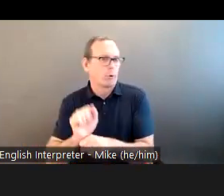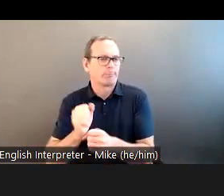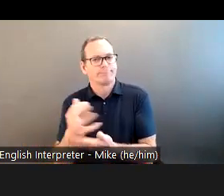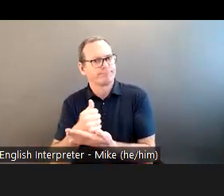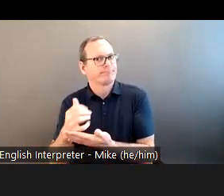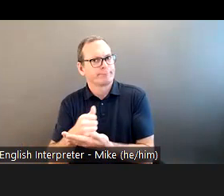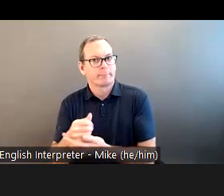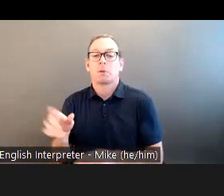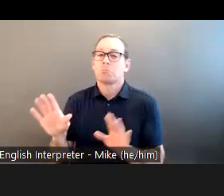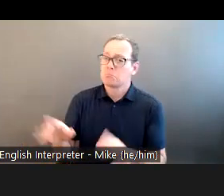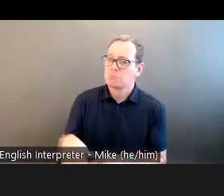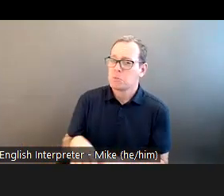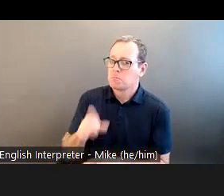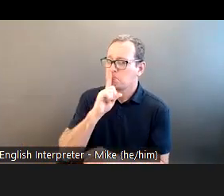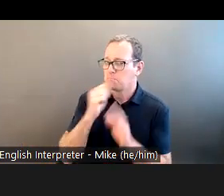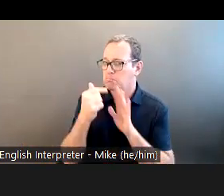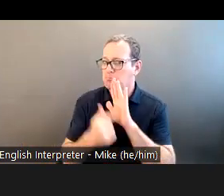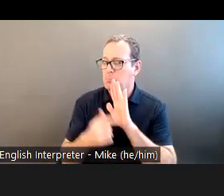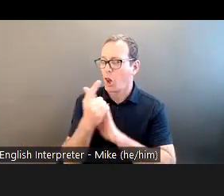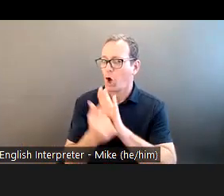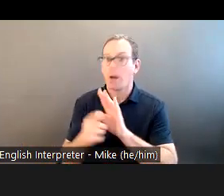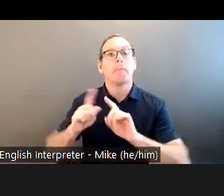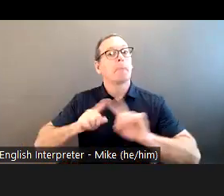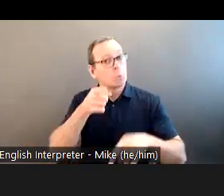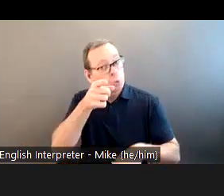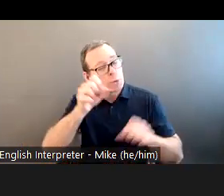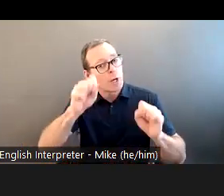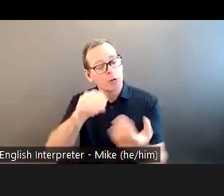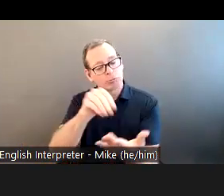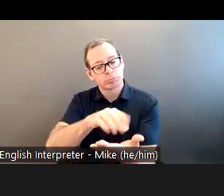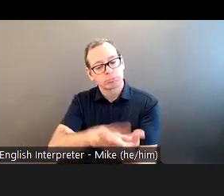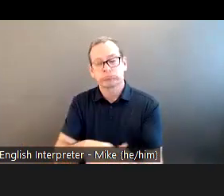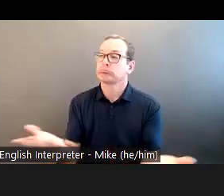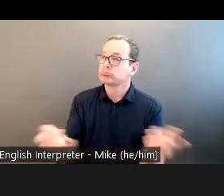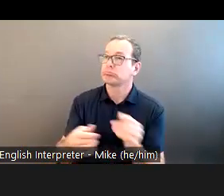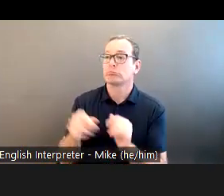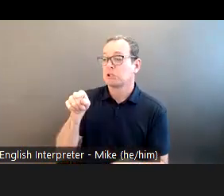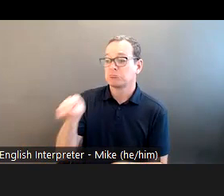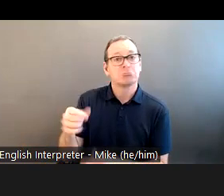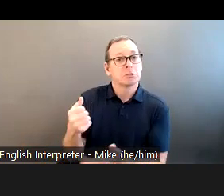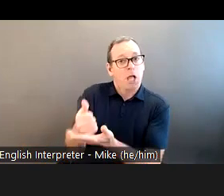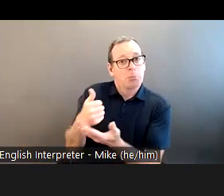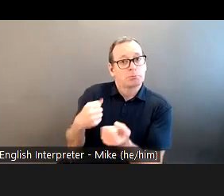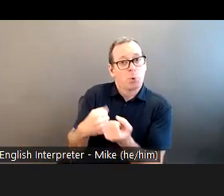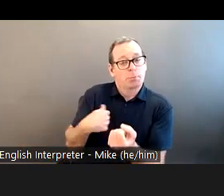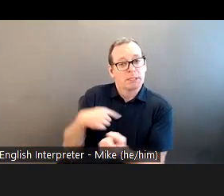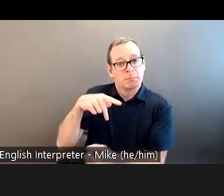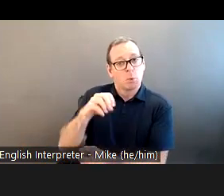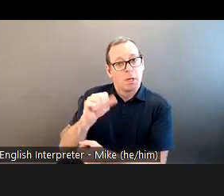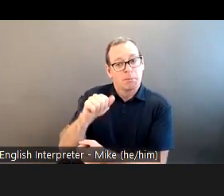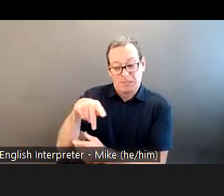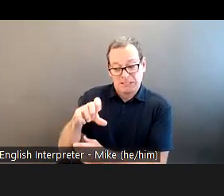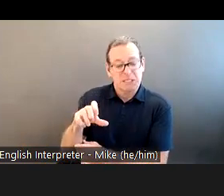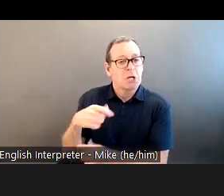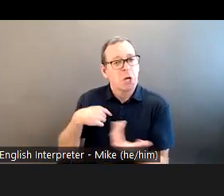So you could say, for every month this person helps me, they'll be compensated a certain amount. Always be careful with that because